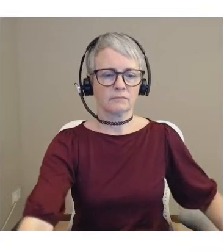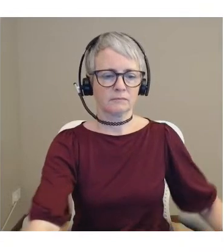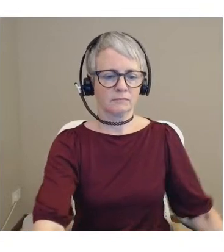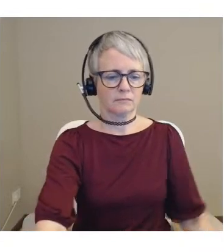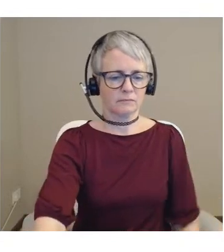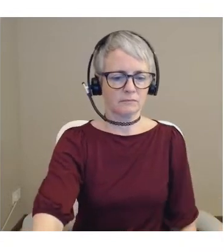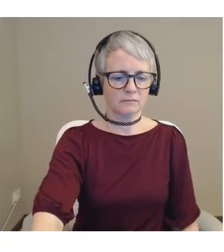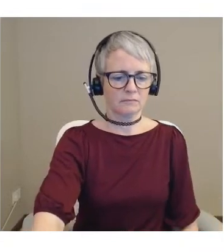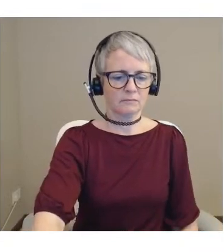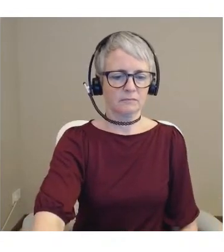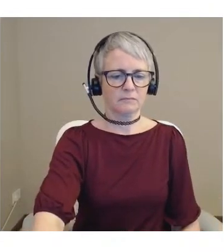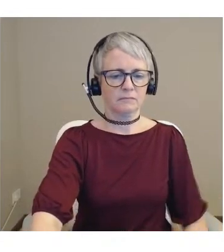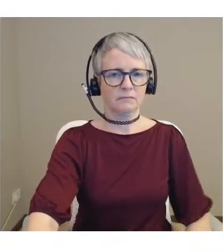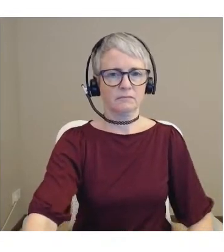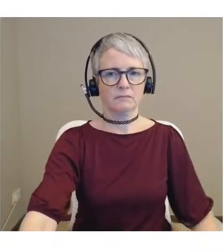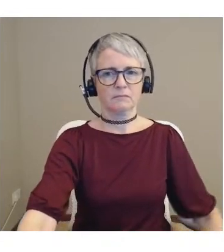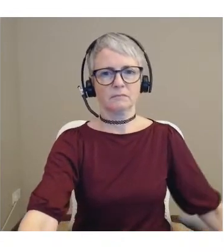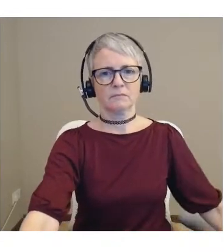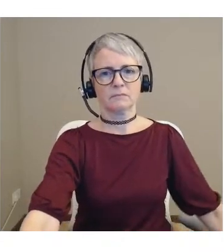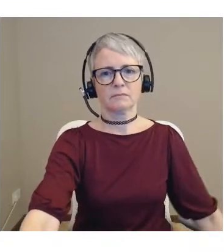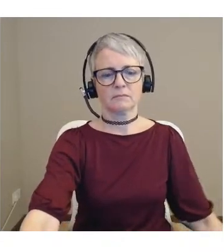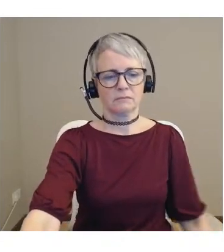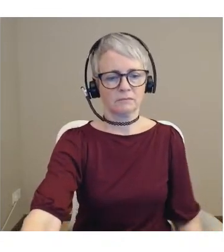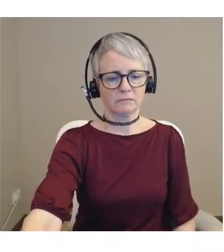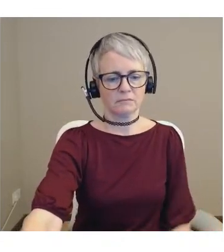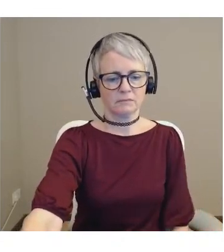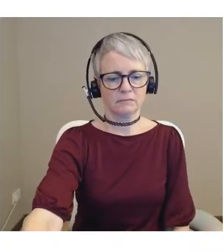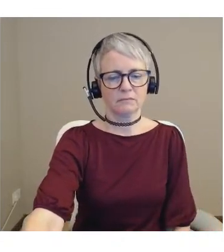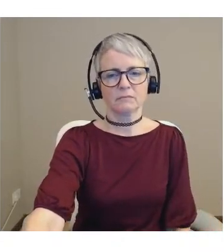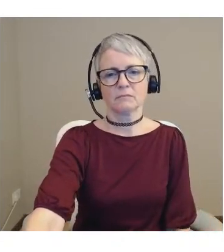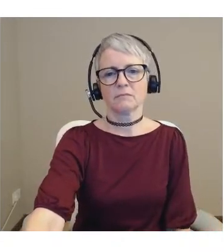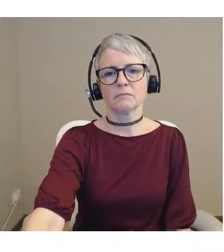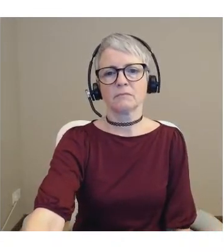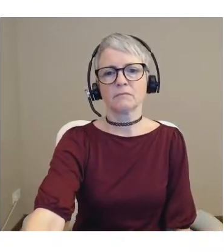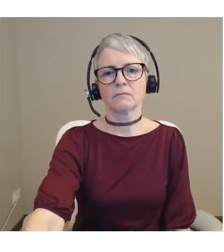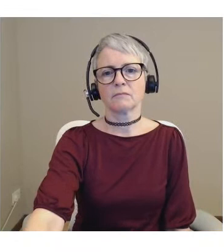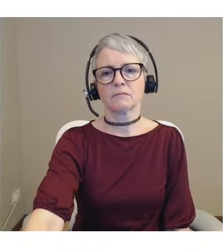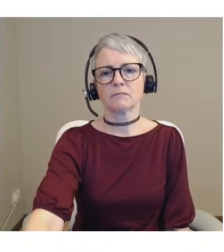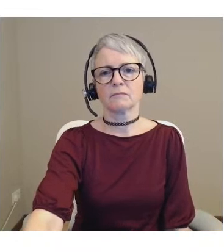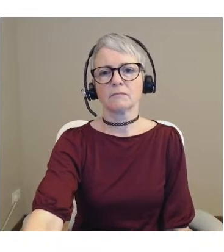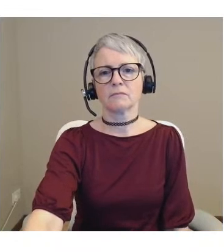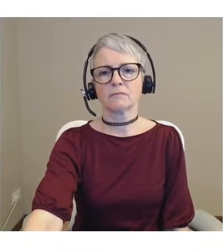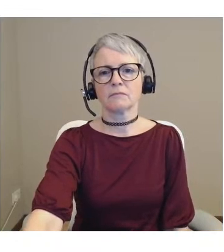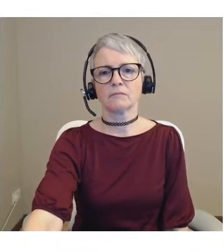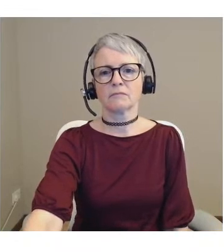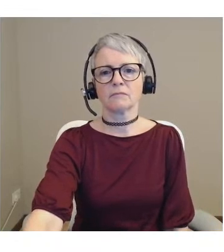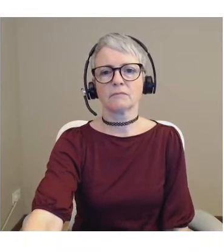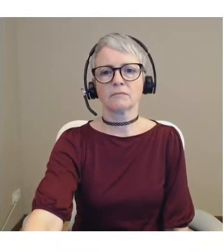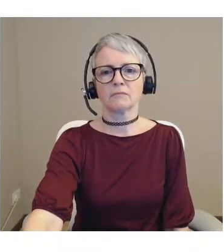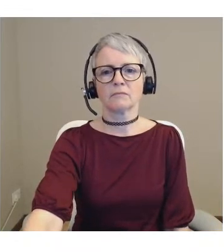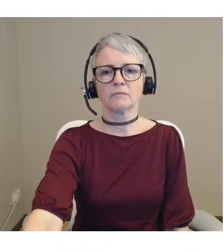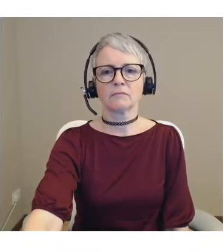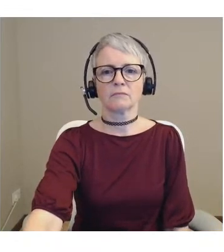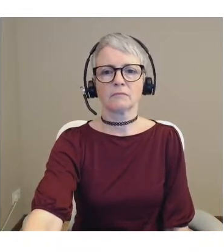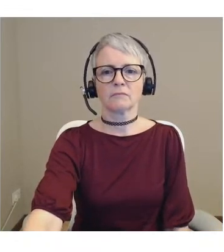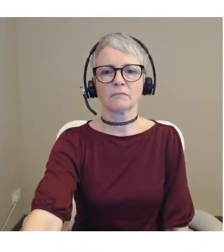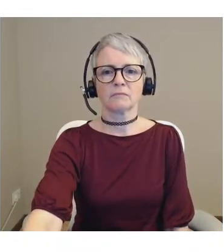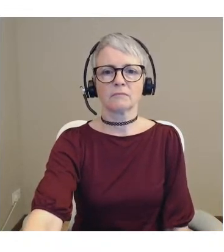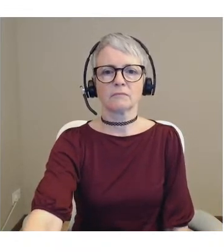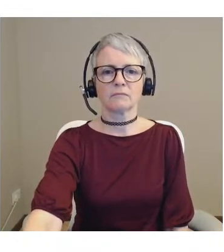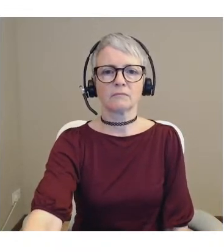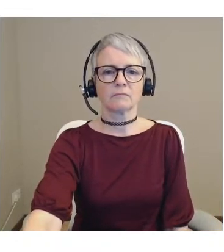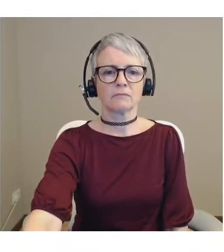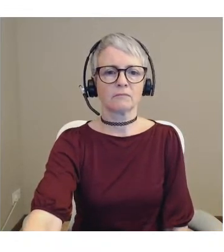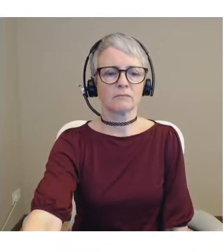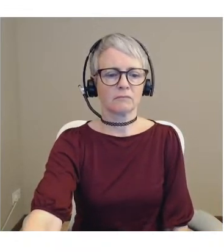I completely agree with all of those points, Emma, and we'll come back to you actually in a moment to talk about what might